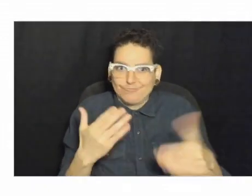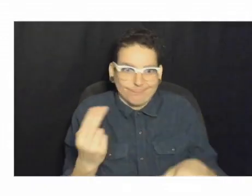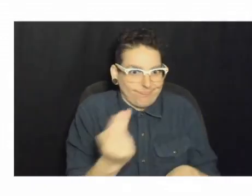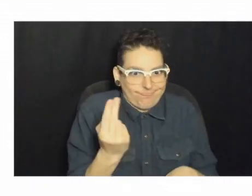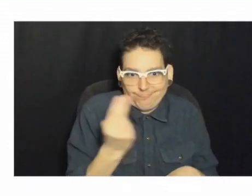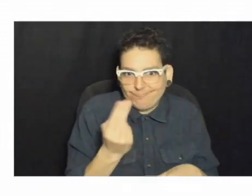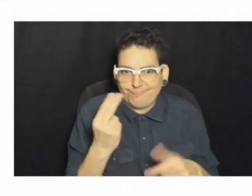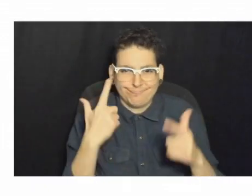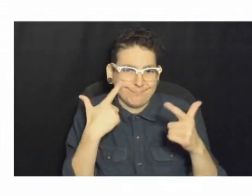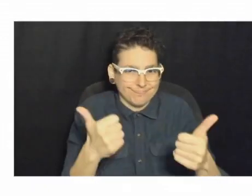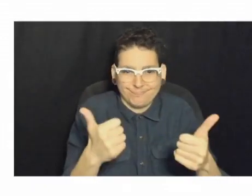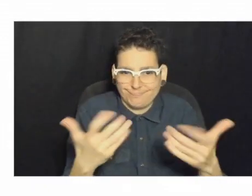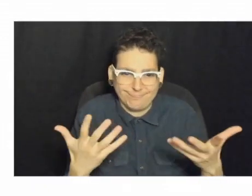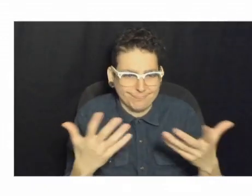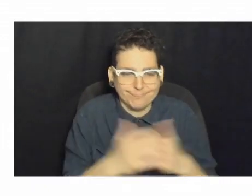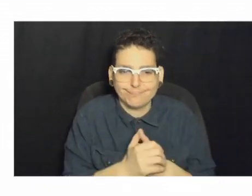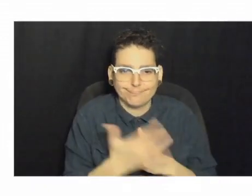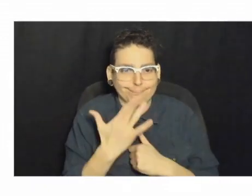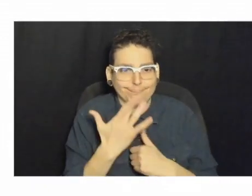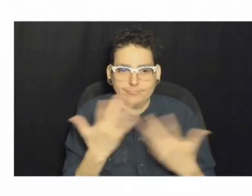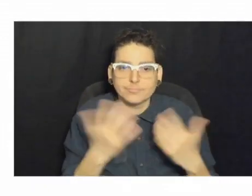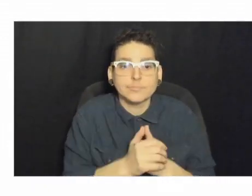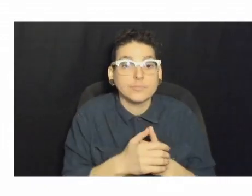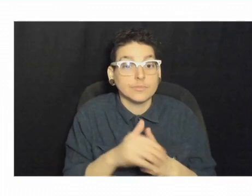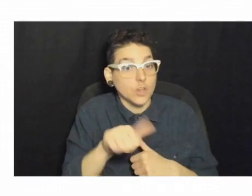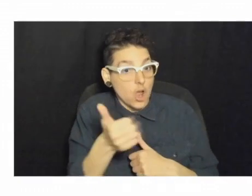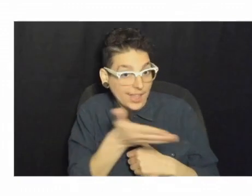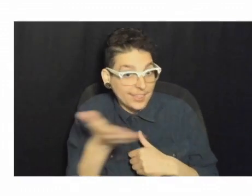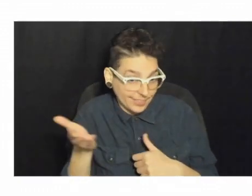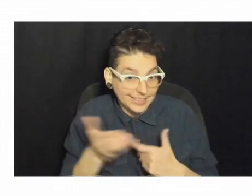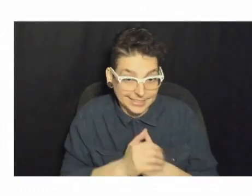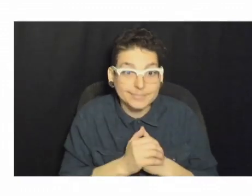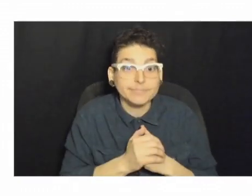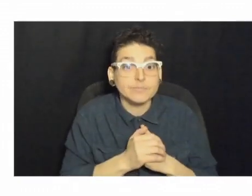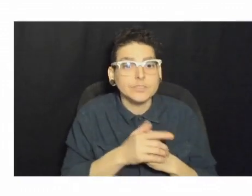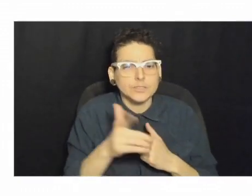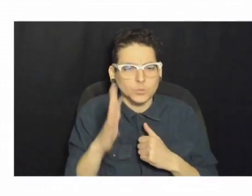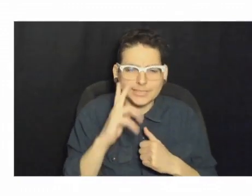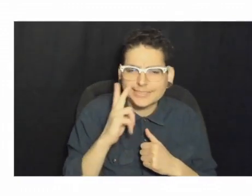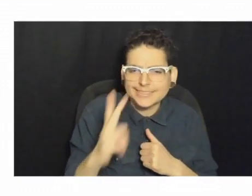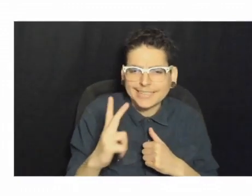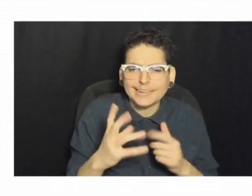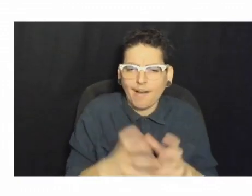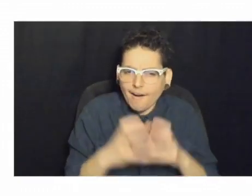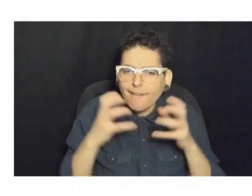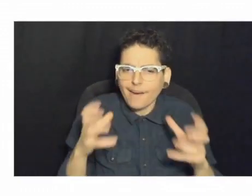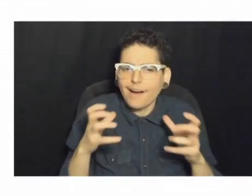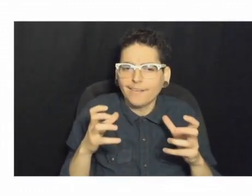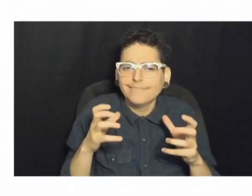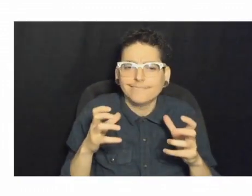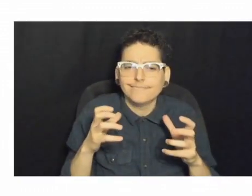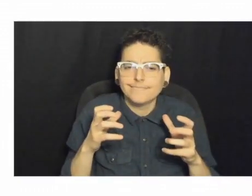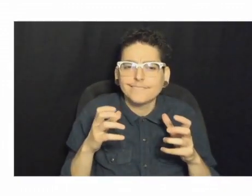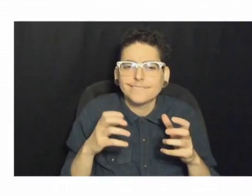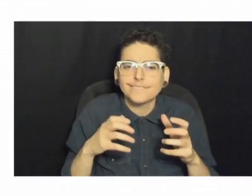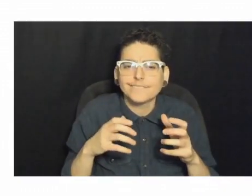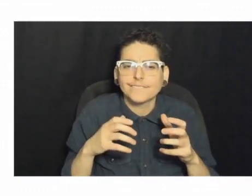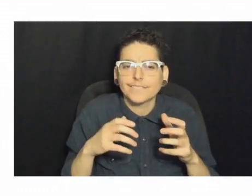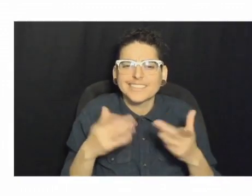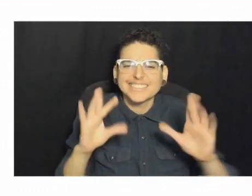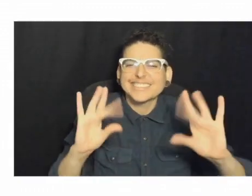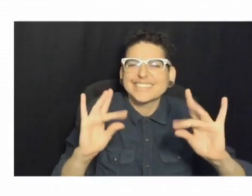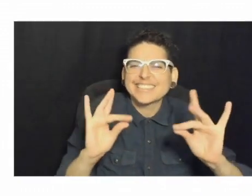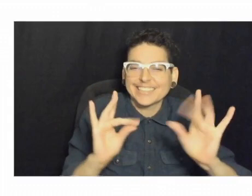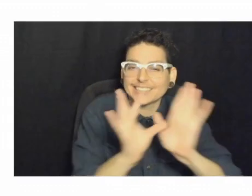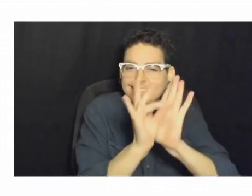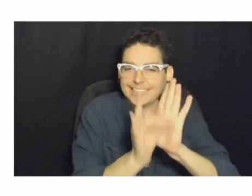The other thing that I should say is, you'll see a whole bunch of sticky notes kind of all over the page. These are